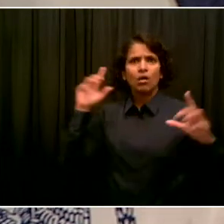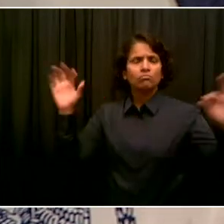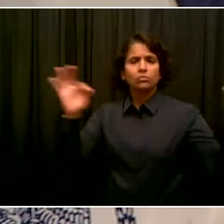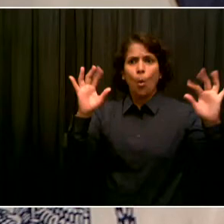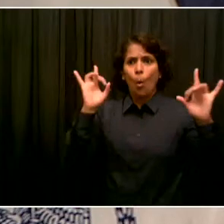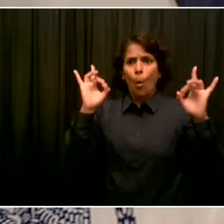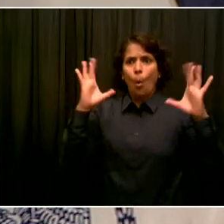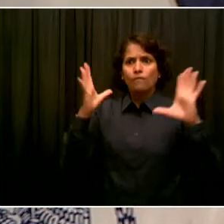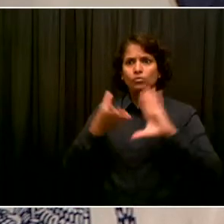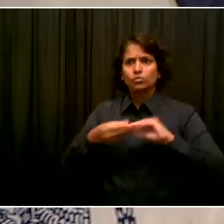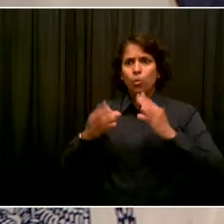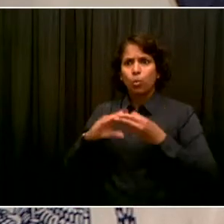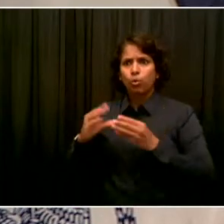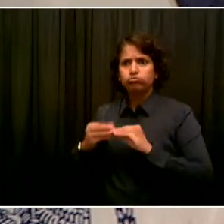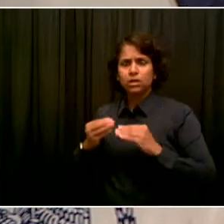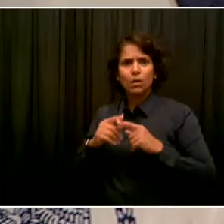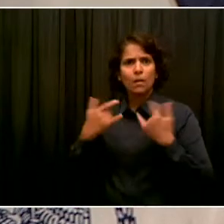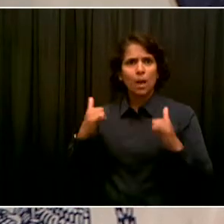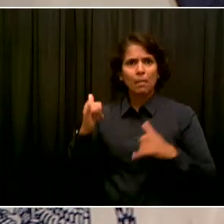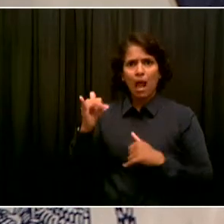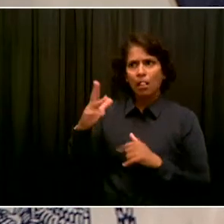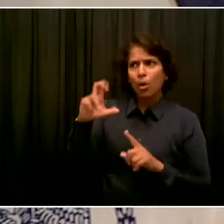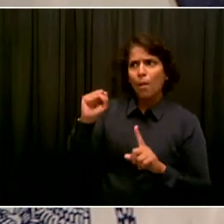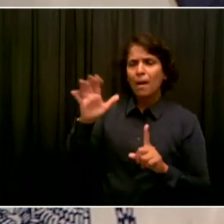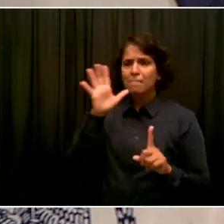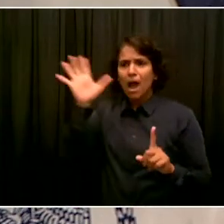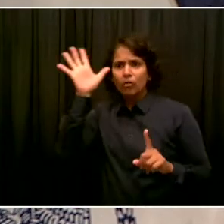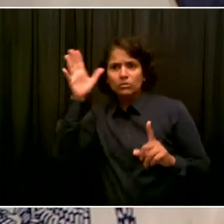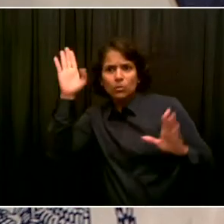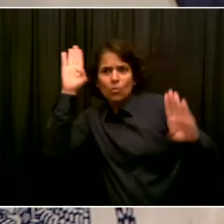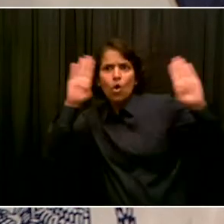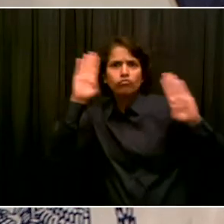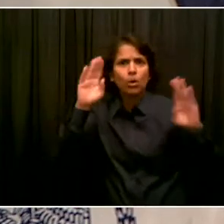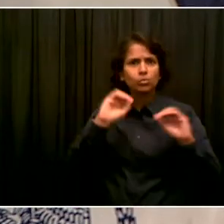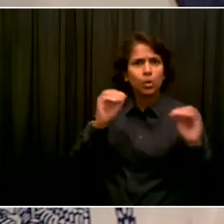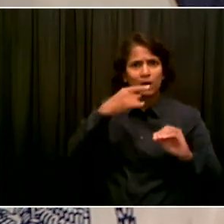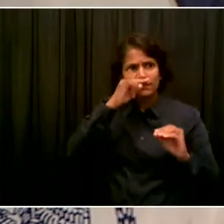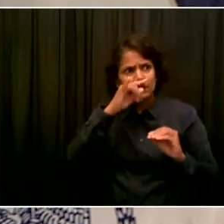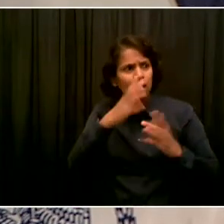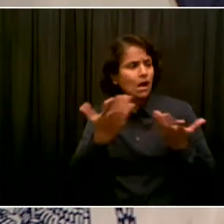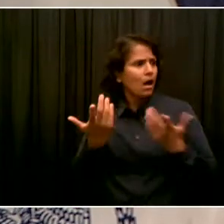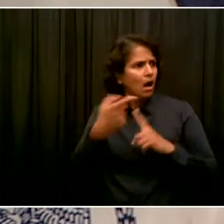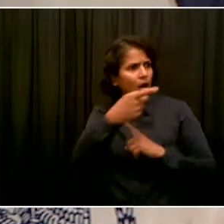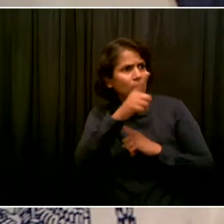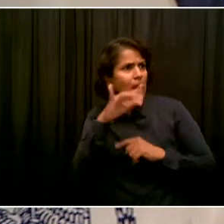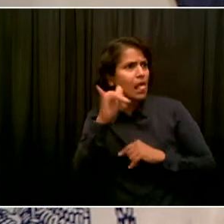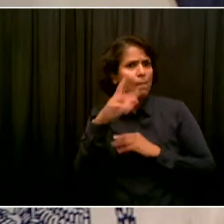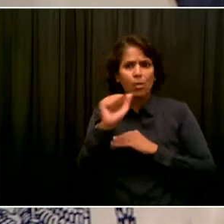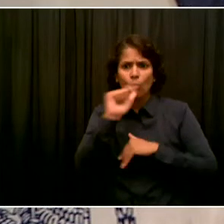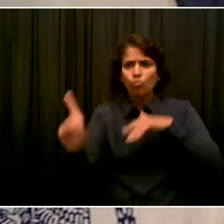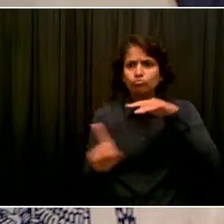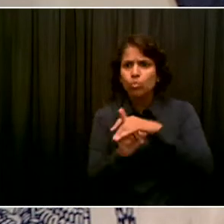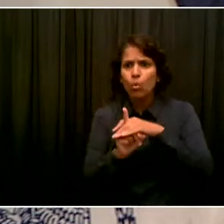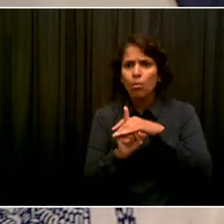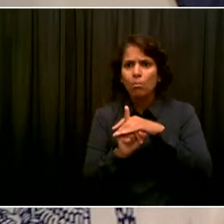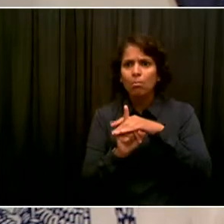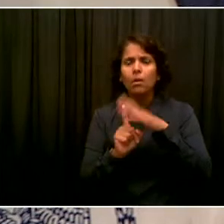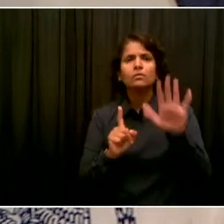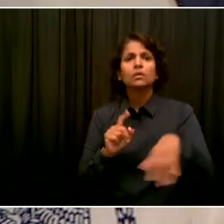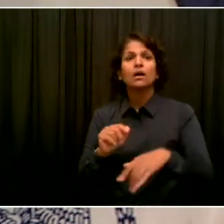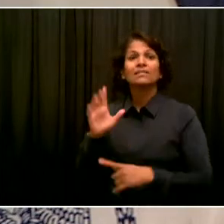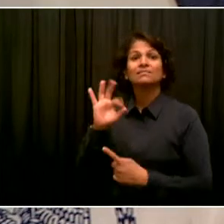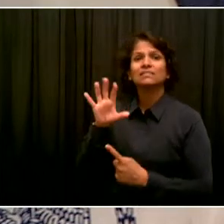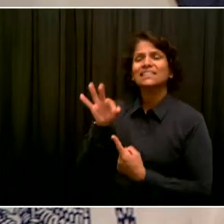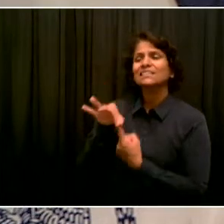They say that buses are not showing up, that their children, often children with special needs, are spending hours and hours on buses, and some are